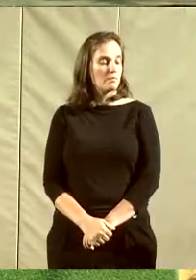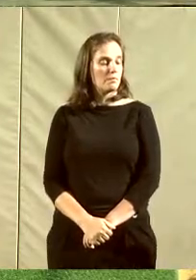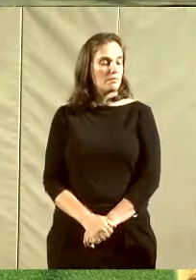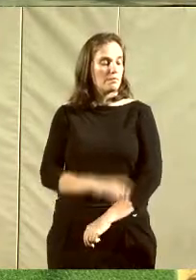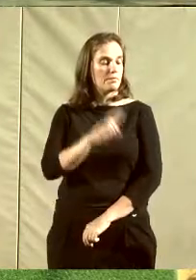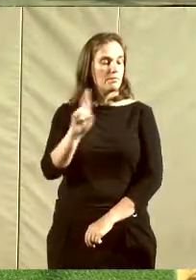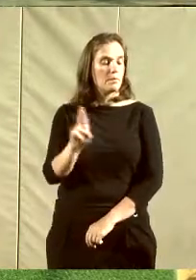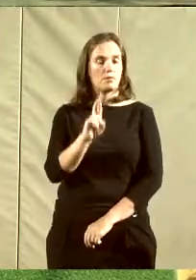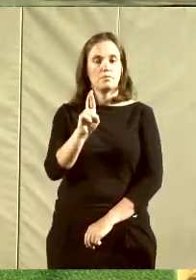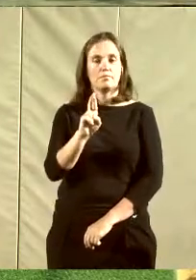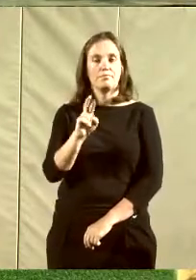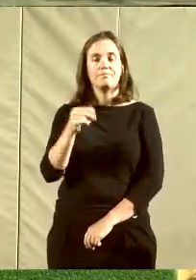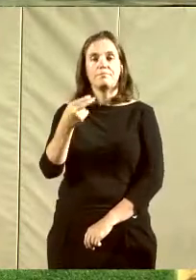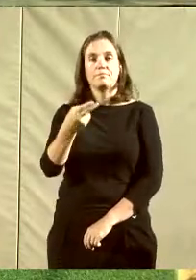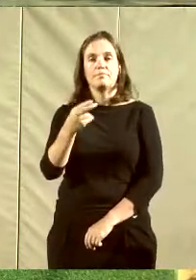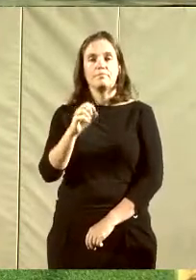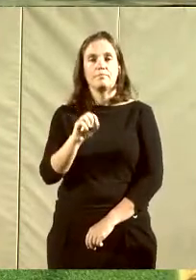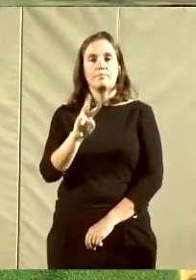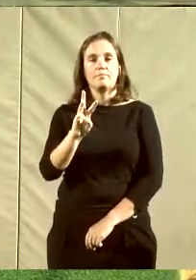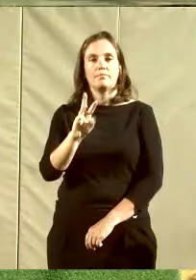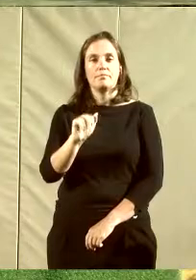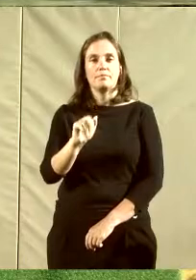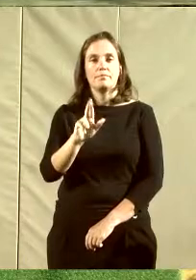Rollin Mack Howard.